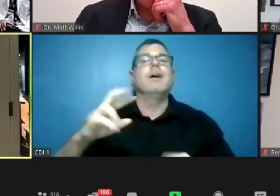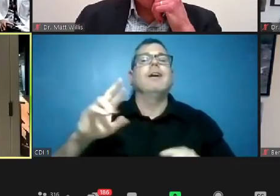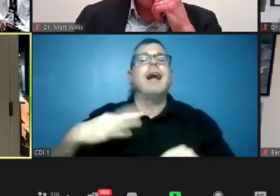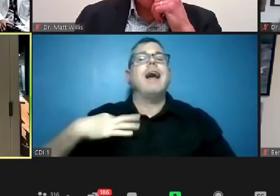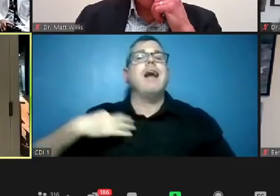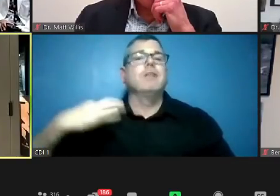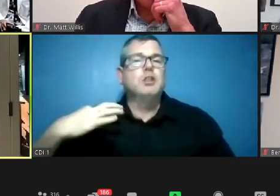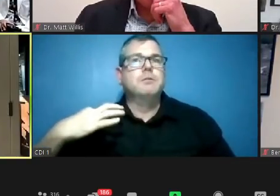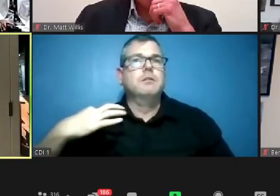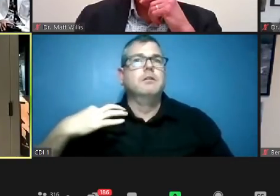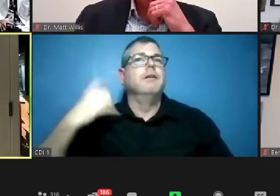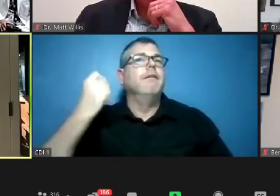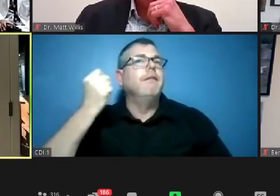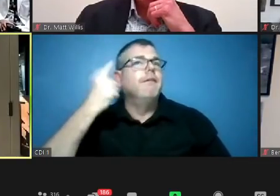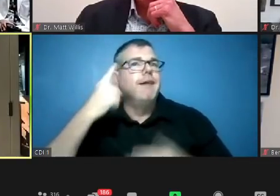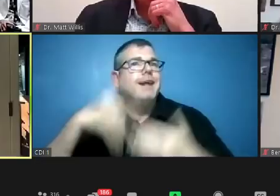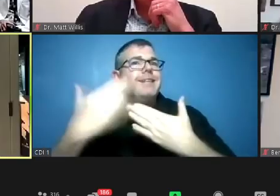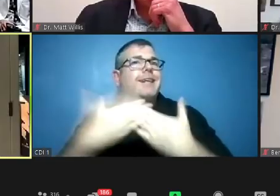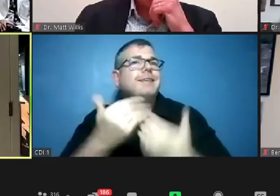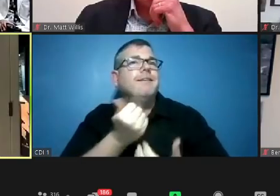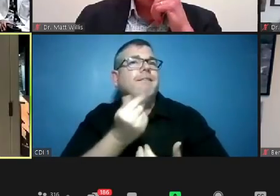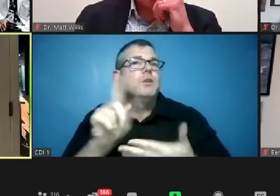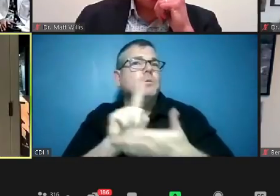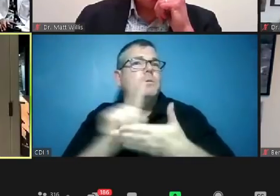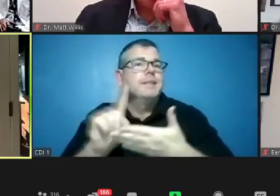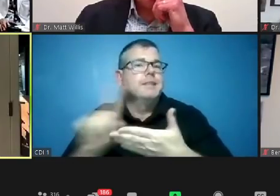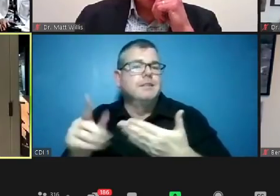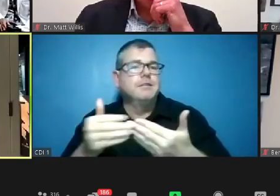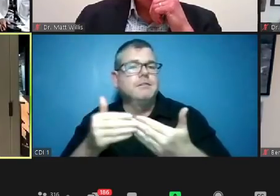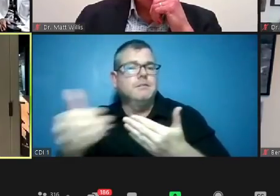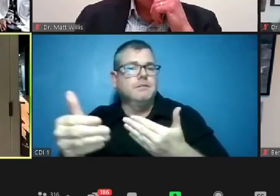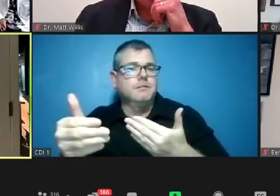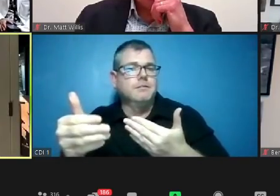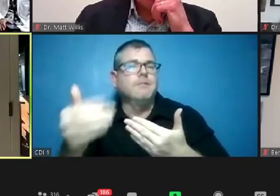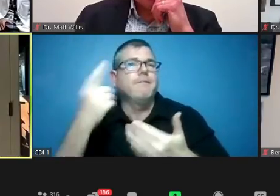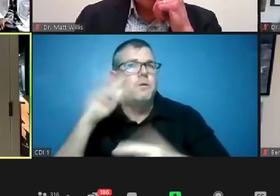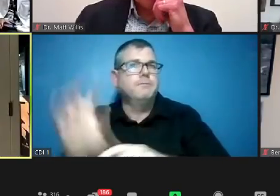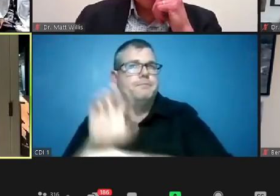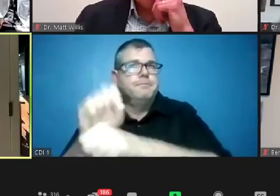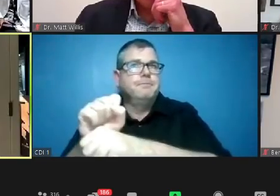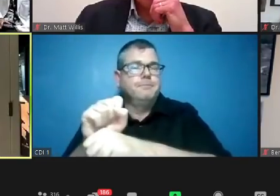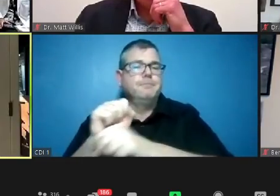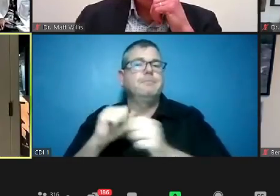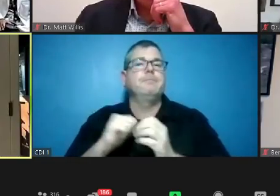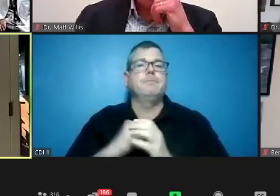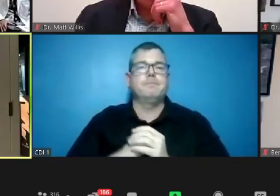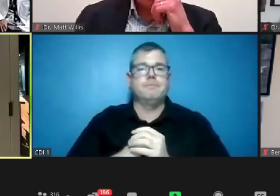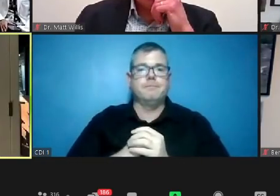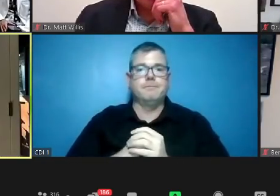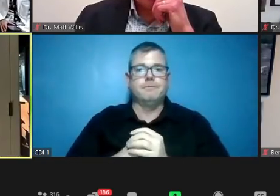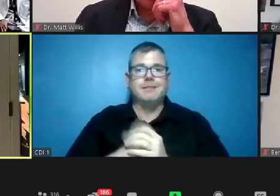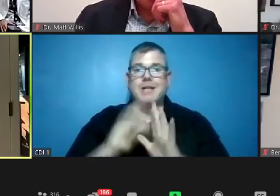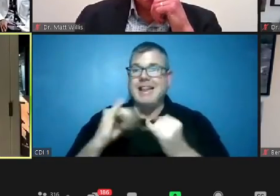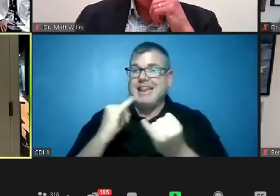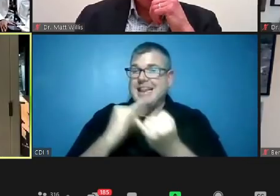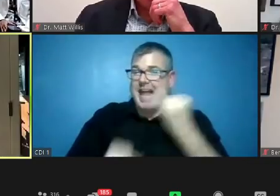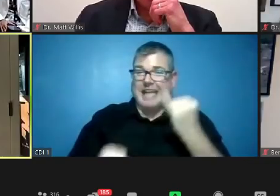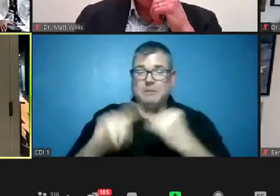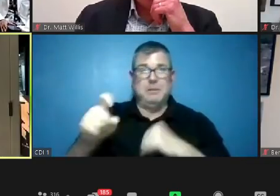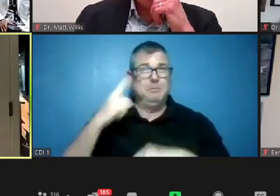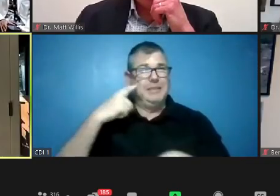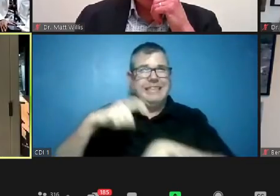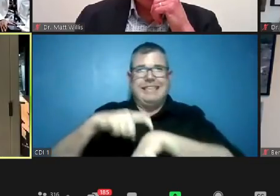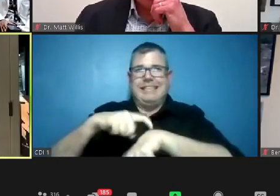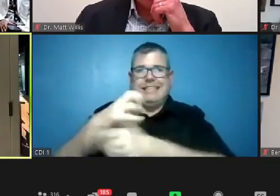appointment. All right, and then one last question, because I know we are running out of time. We've had a couple